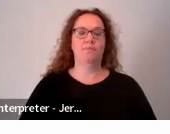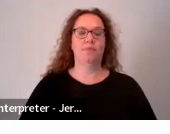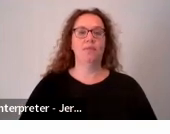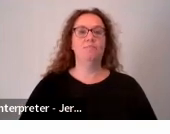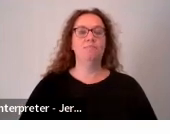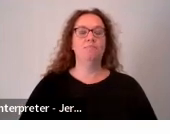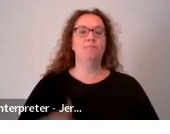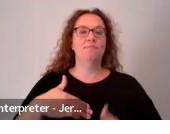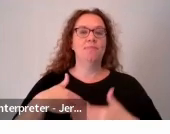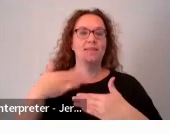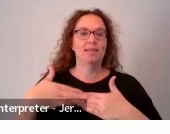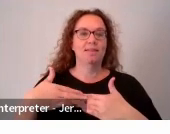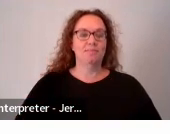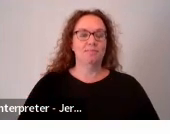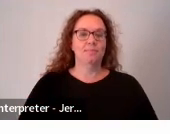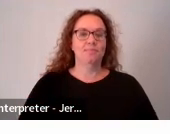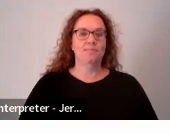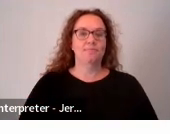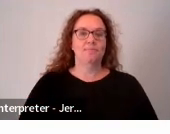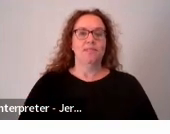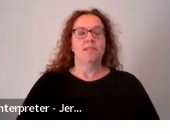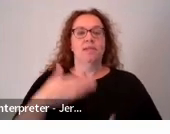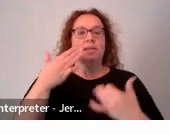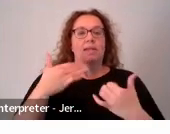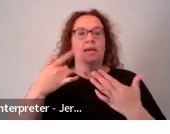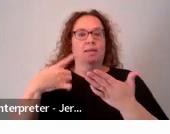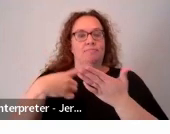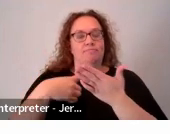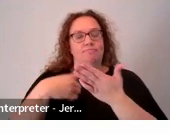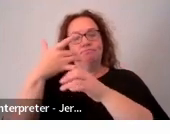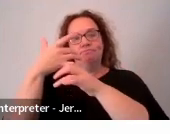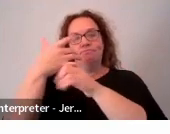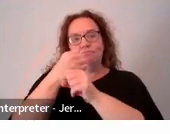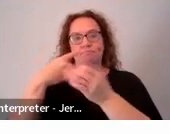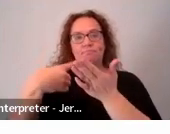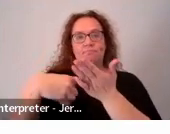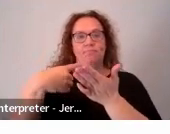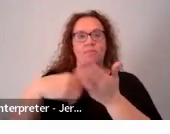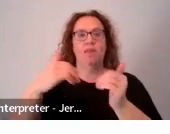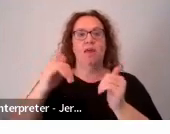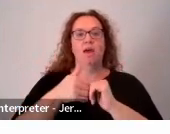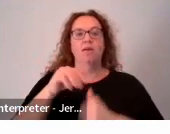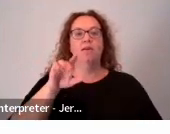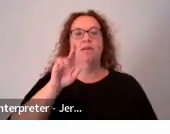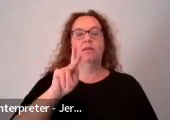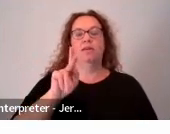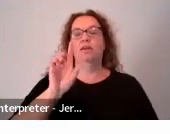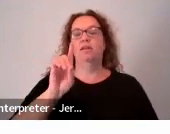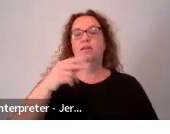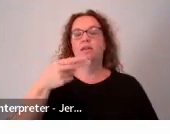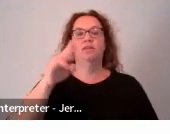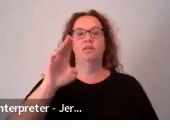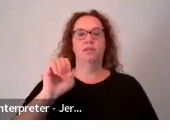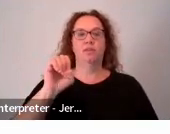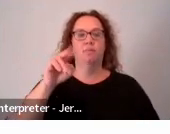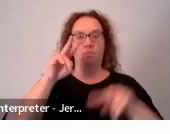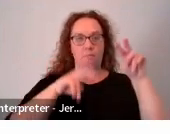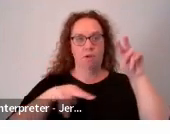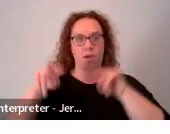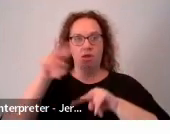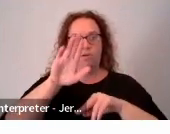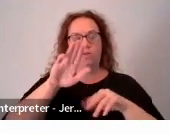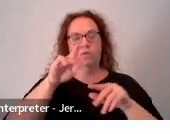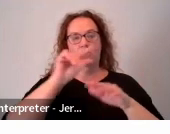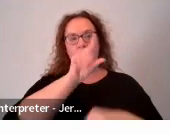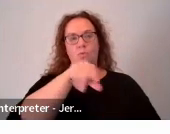Next slide, please. I'm now going to just briefly talk a bit about how KDHE monitors and oversees quality assurance processes.